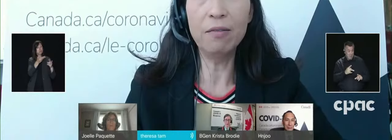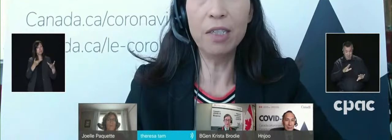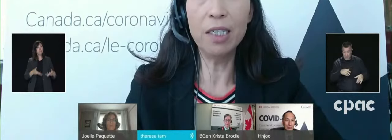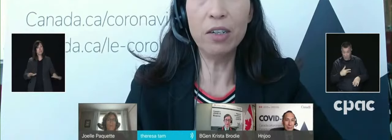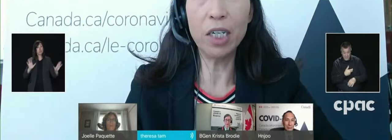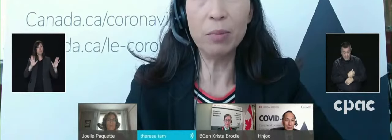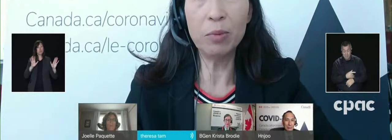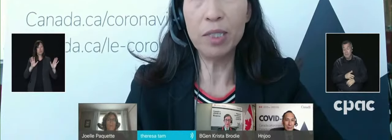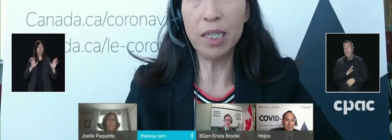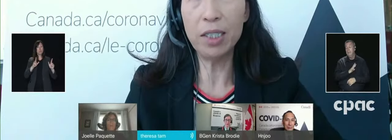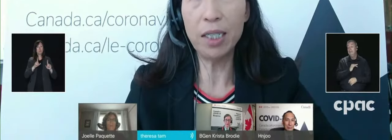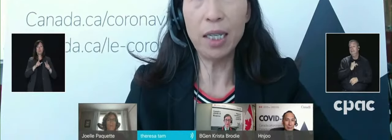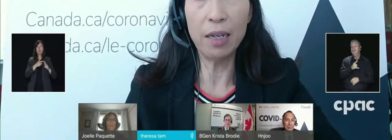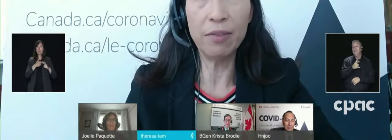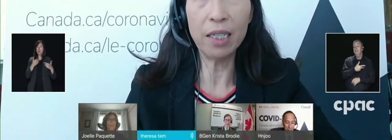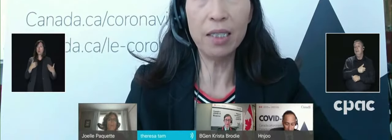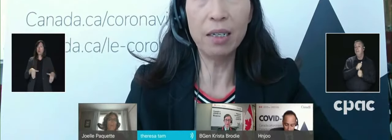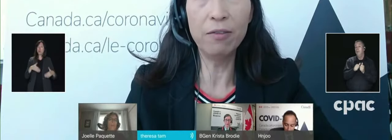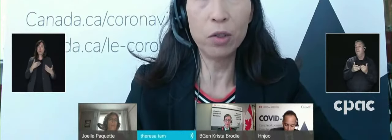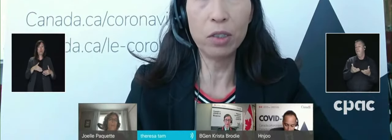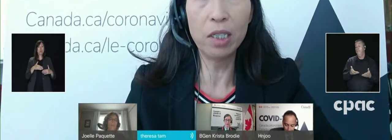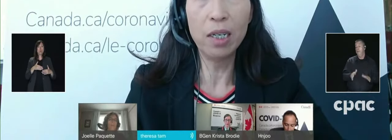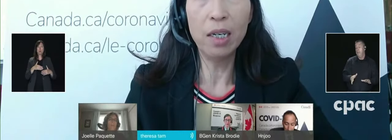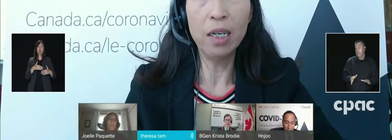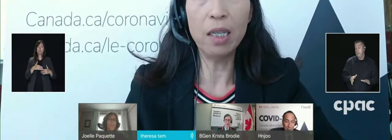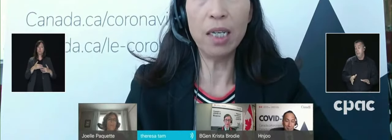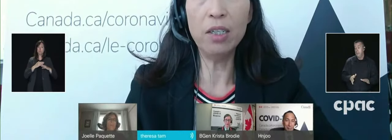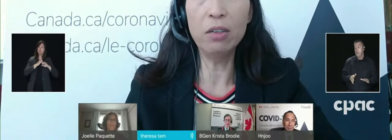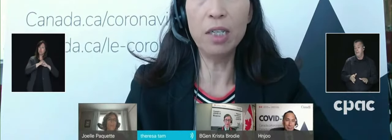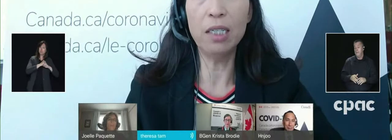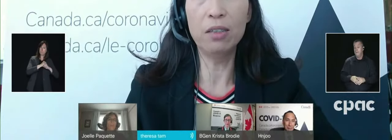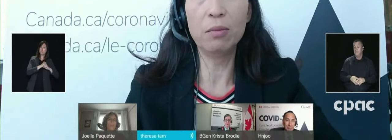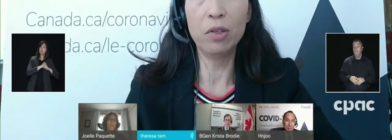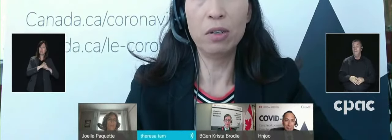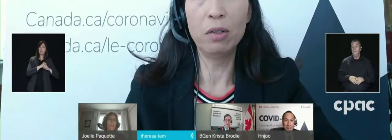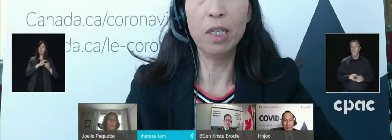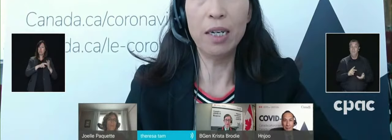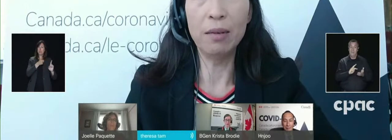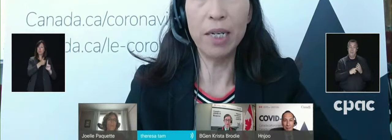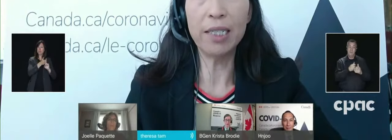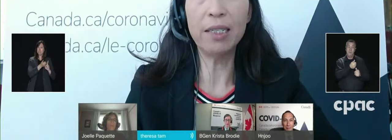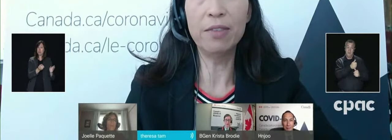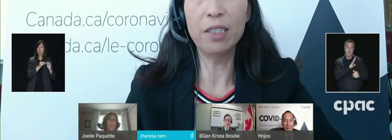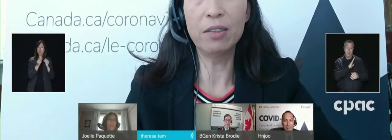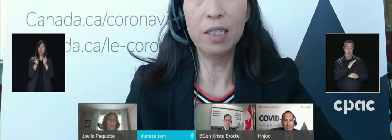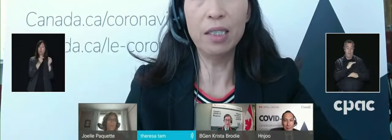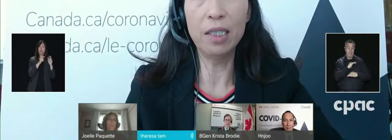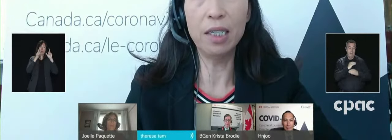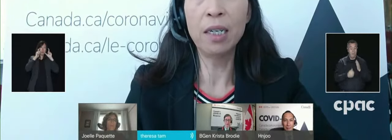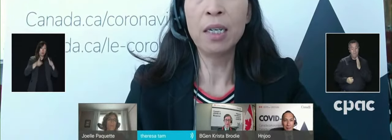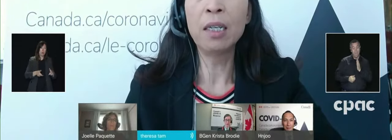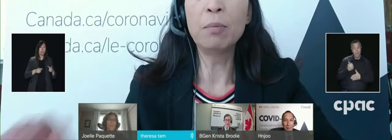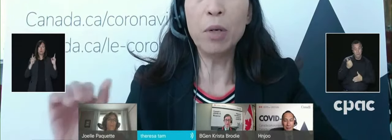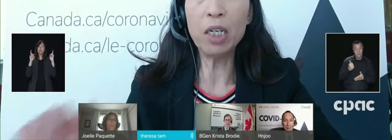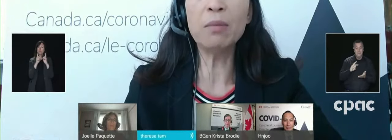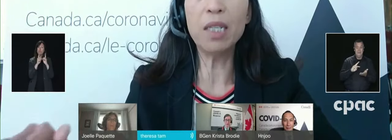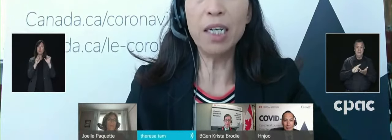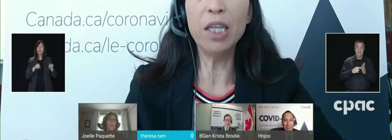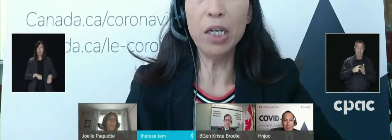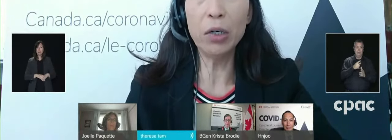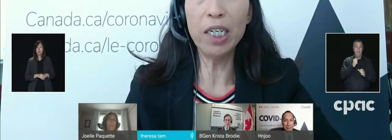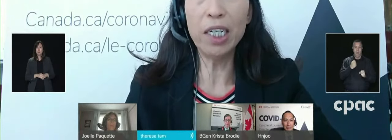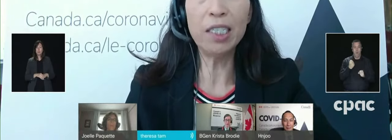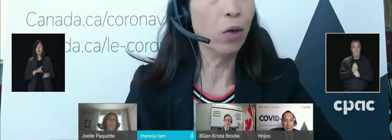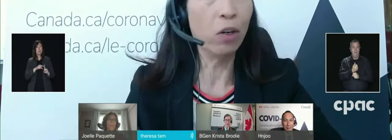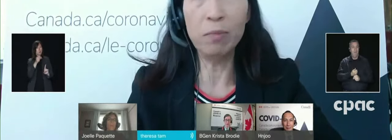the really incredible protection that vaccine affords. Then you can do more without a mask and physical distancing. The bottom